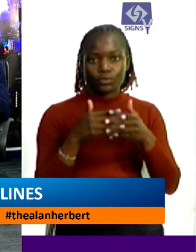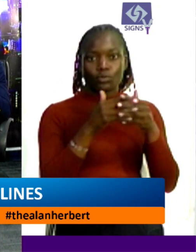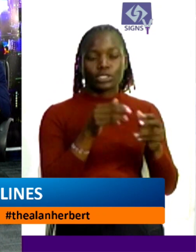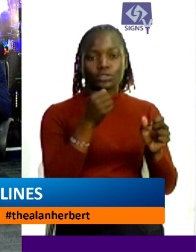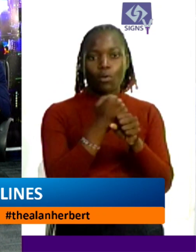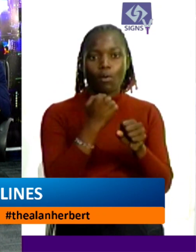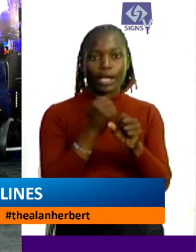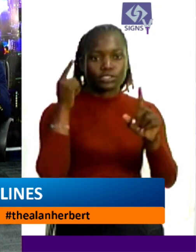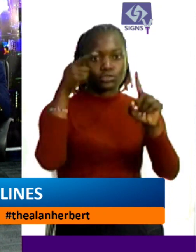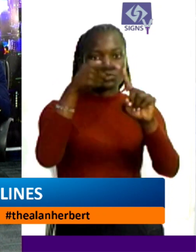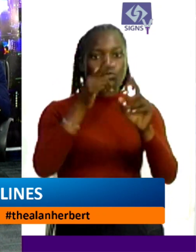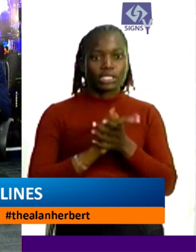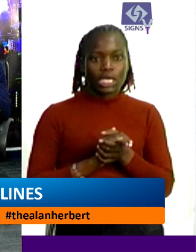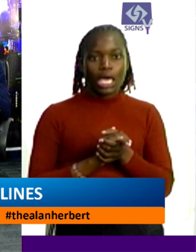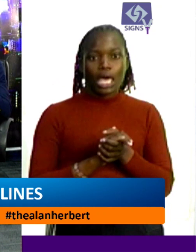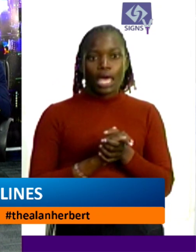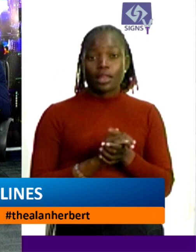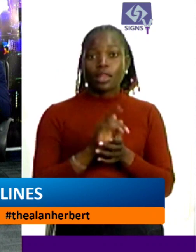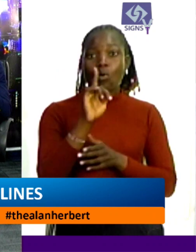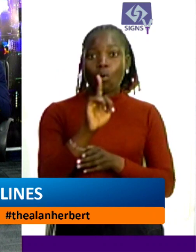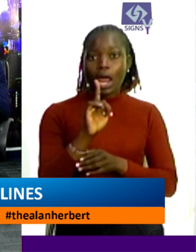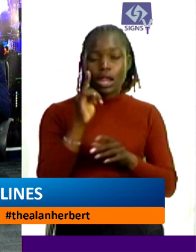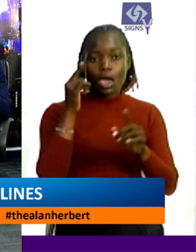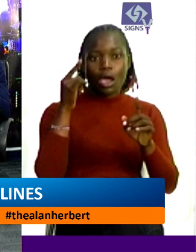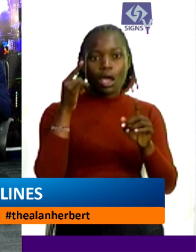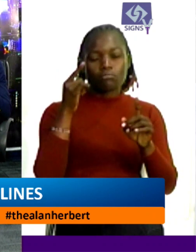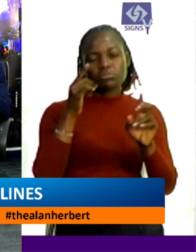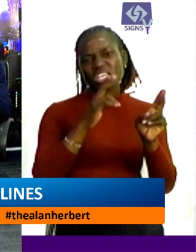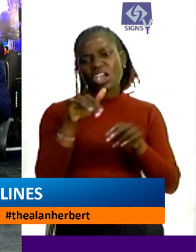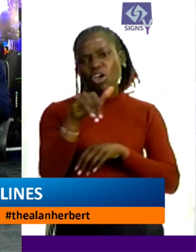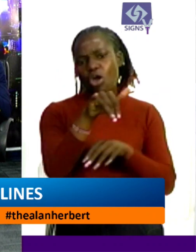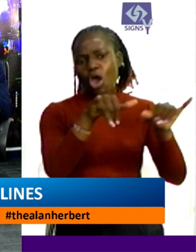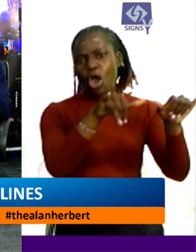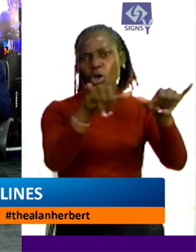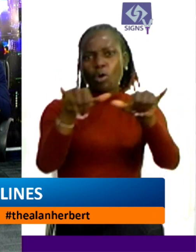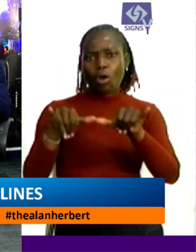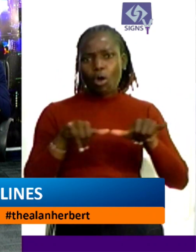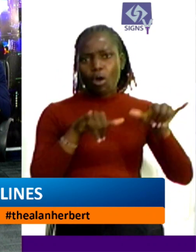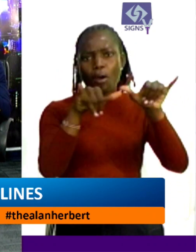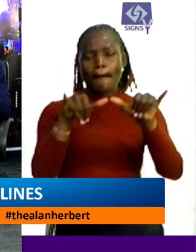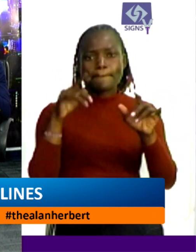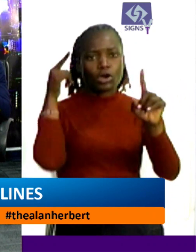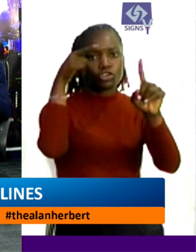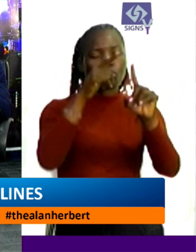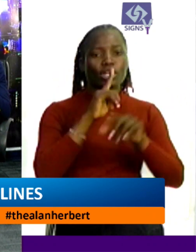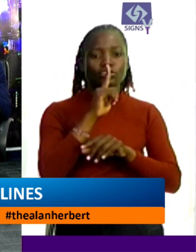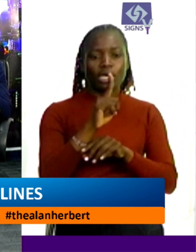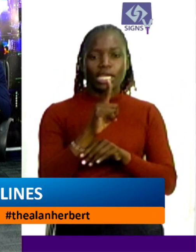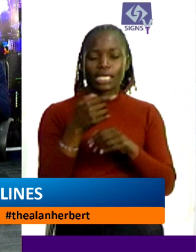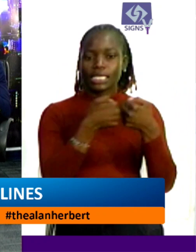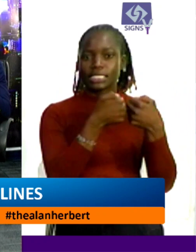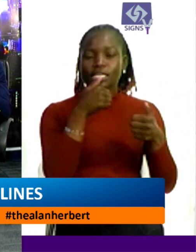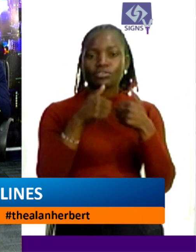now towards the common goal of making sure that the challenges that are facing persons with